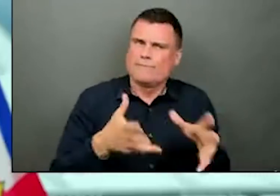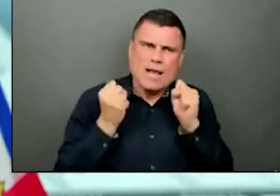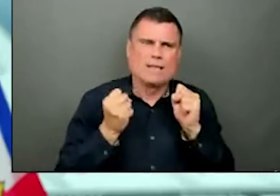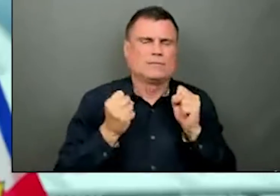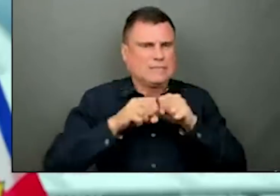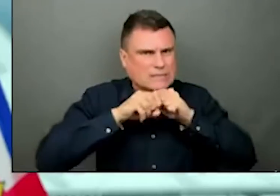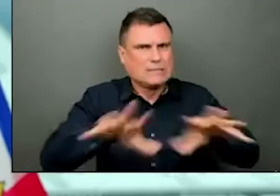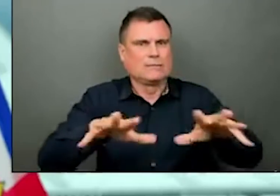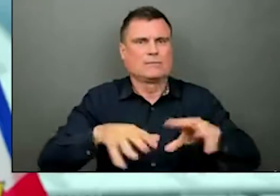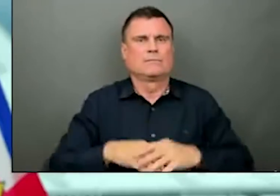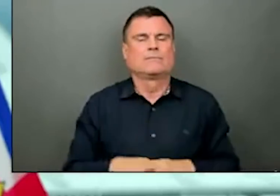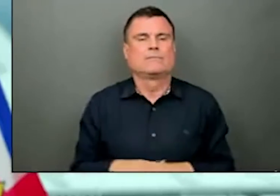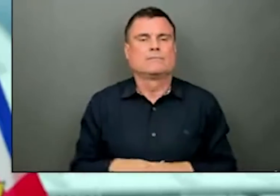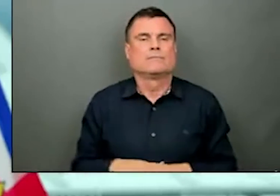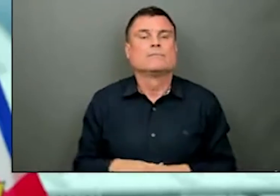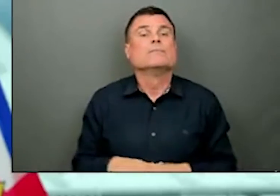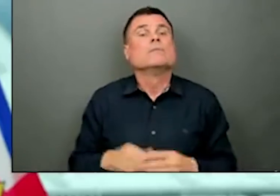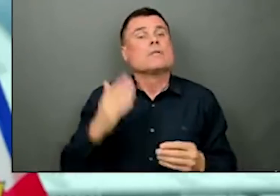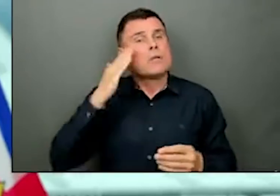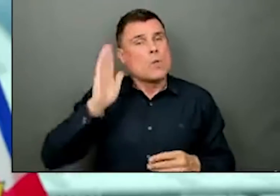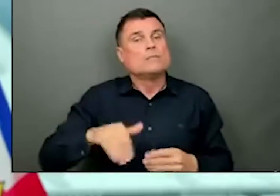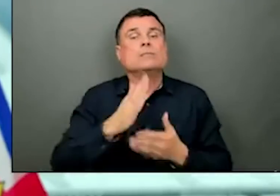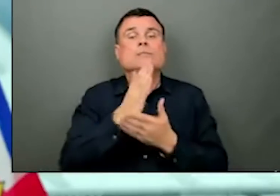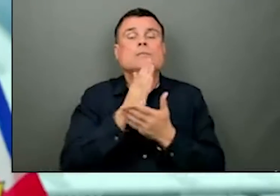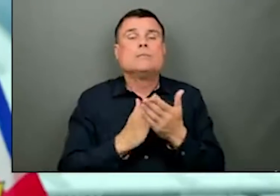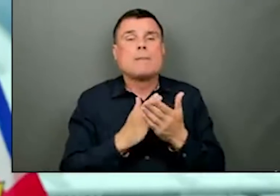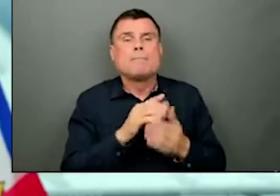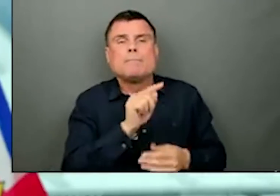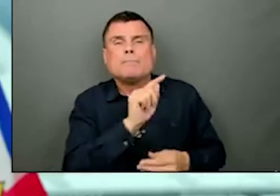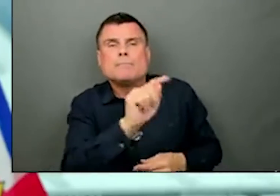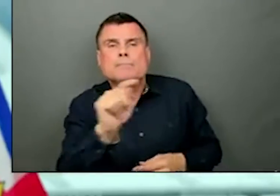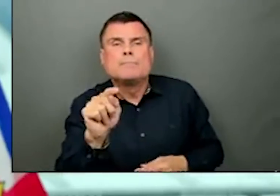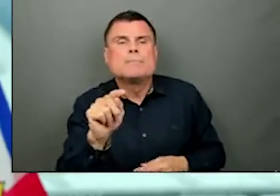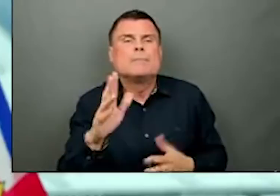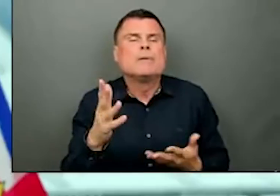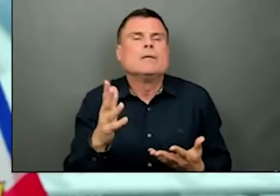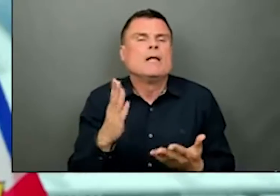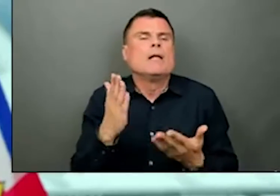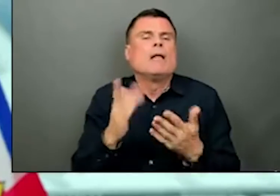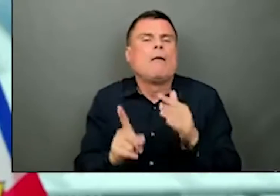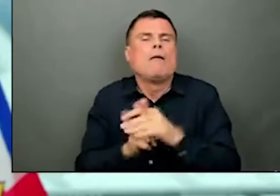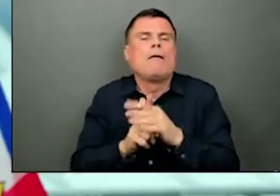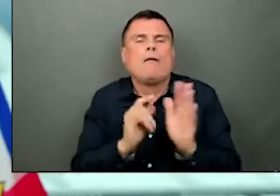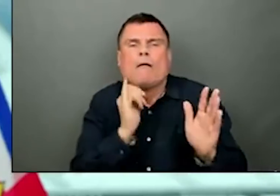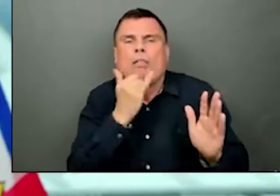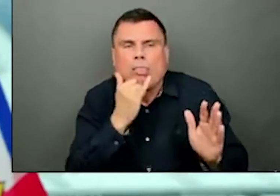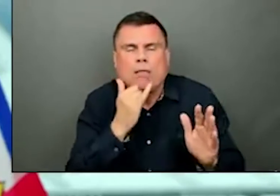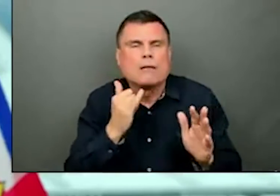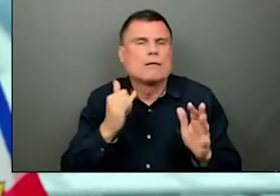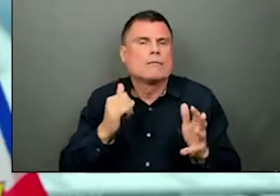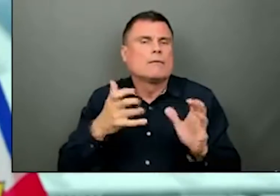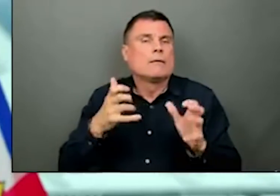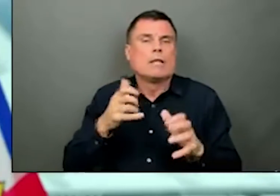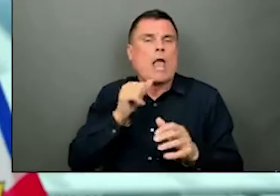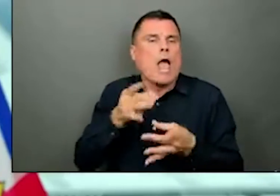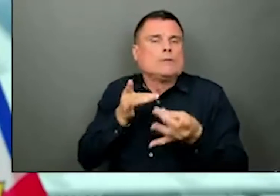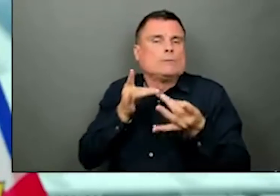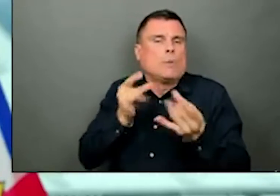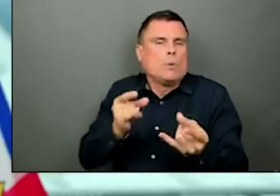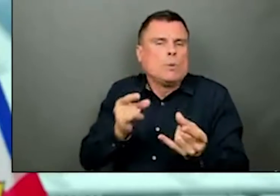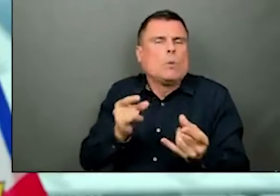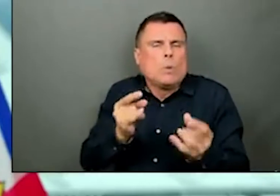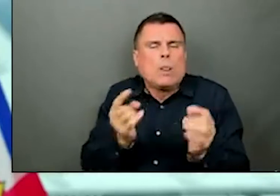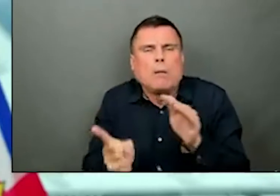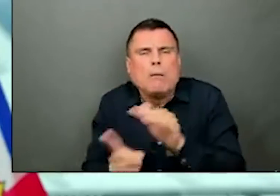there's been glitches along the way, particularly with our IT system that we've been developing to make sure that we've recorded